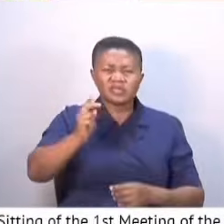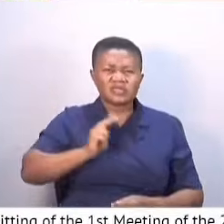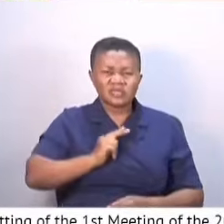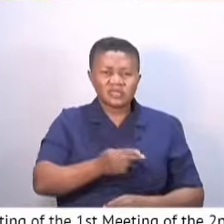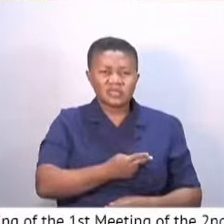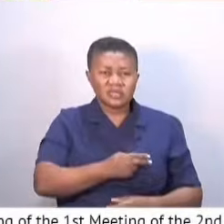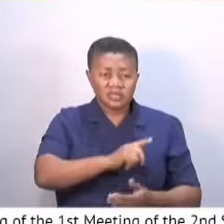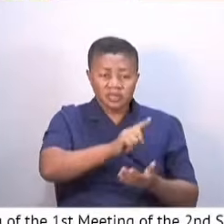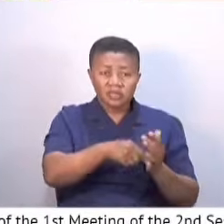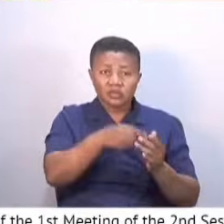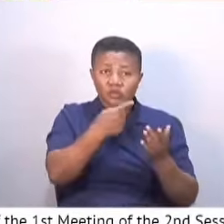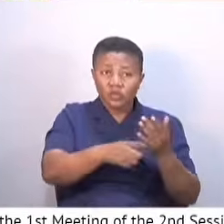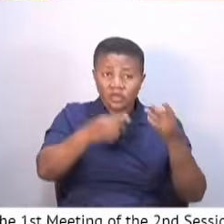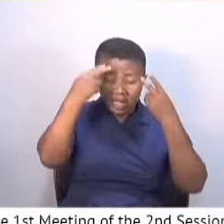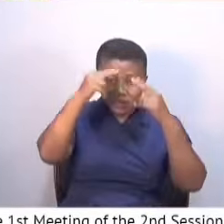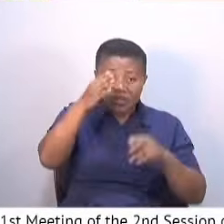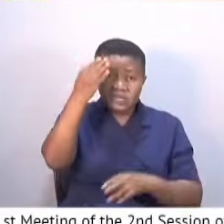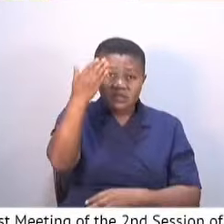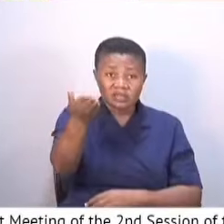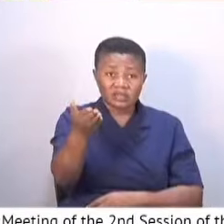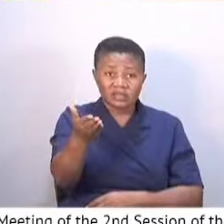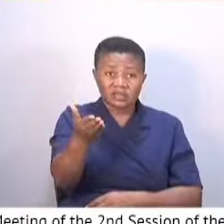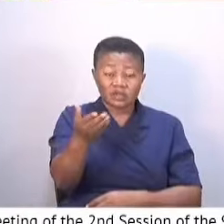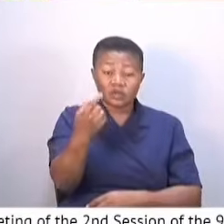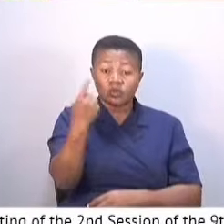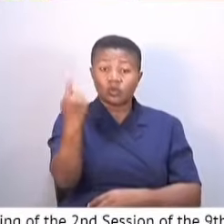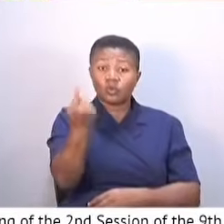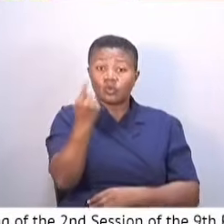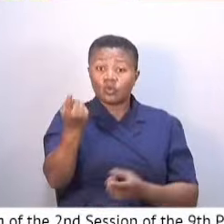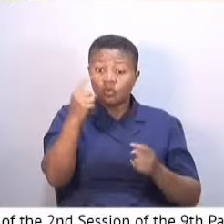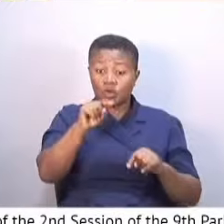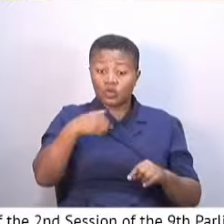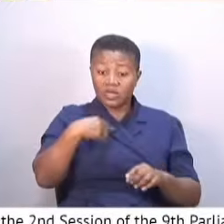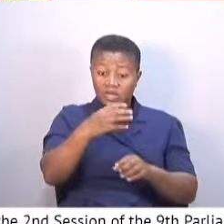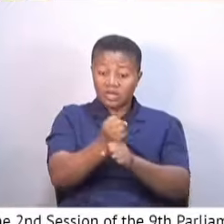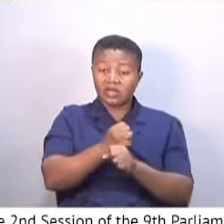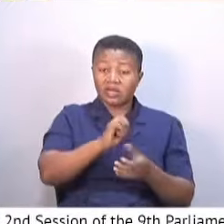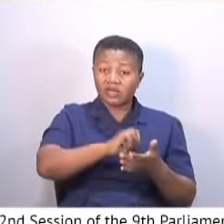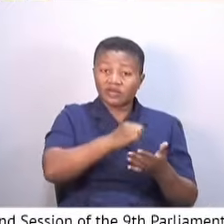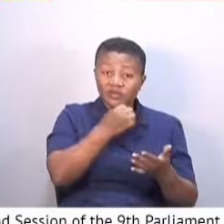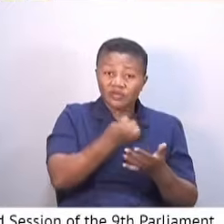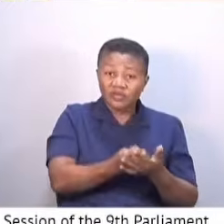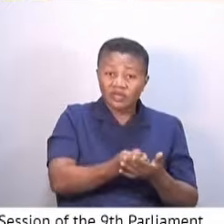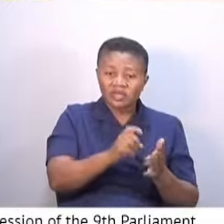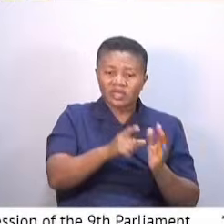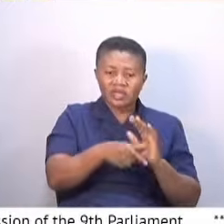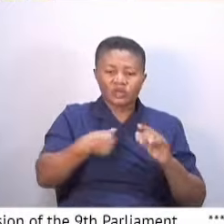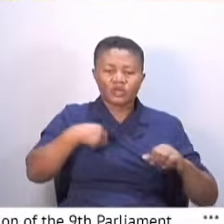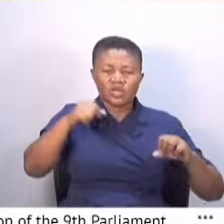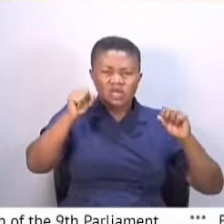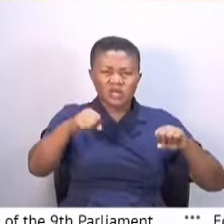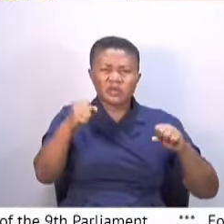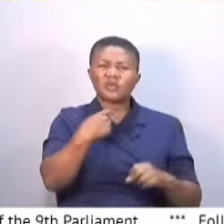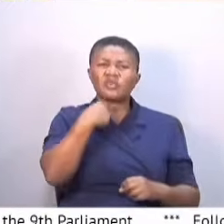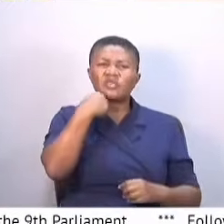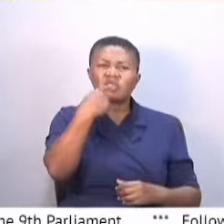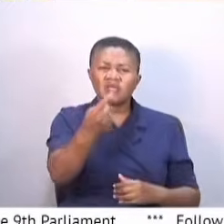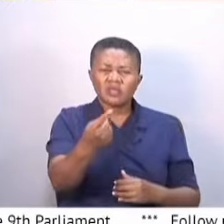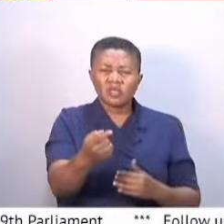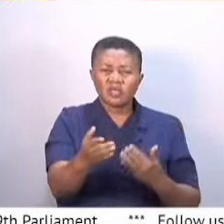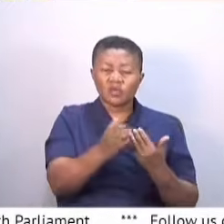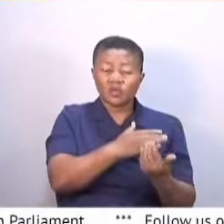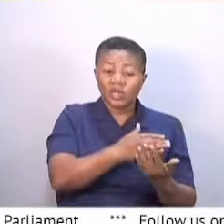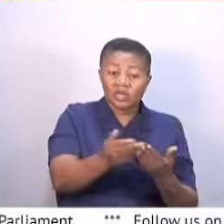that this is exactly what is happening there. It is only when we have this evidence that we are able to tell whether